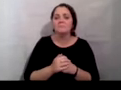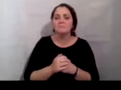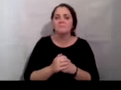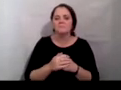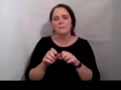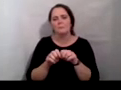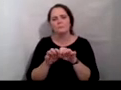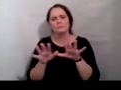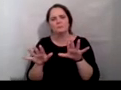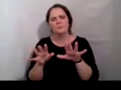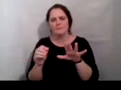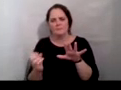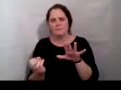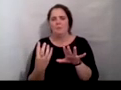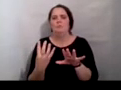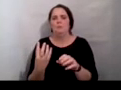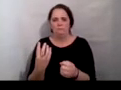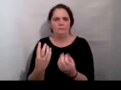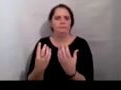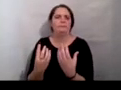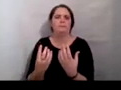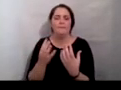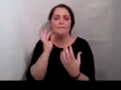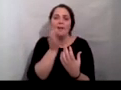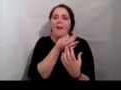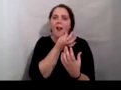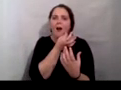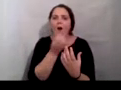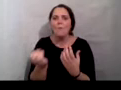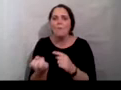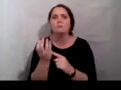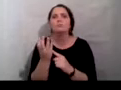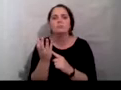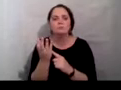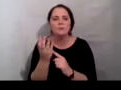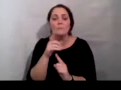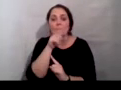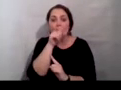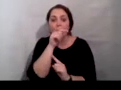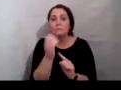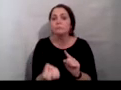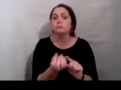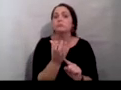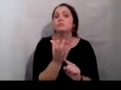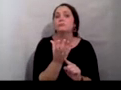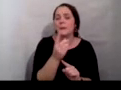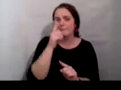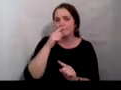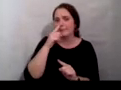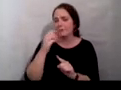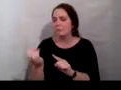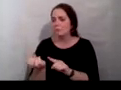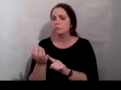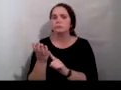then you see here these things that burst out at us. Sometimes they're birds, sometimes they're flowers, sometimes they're people,